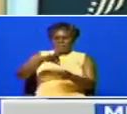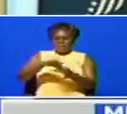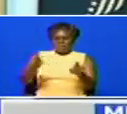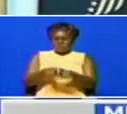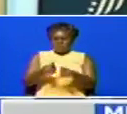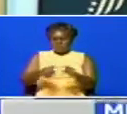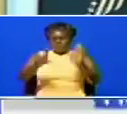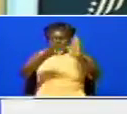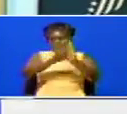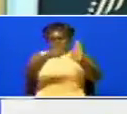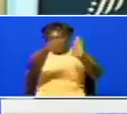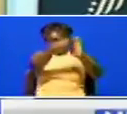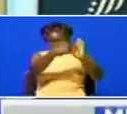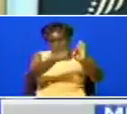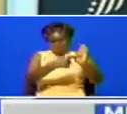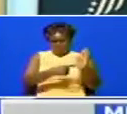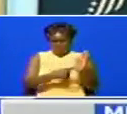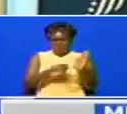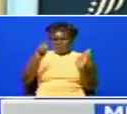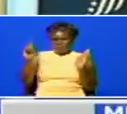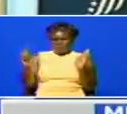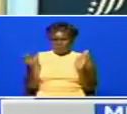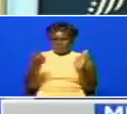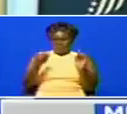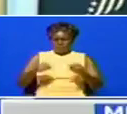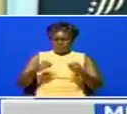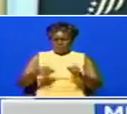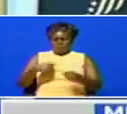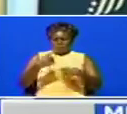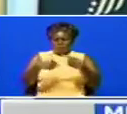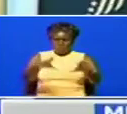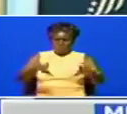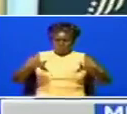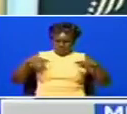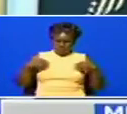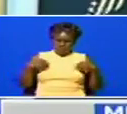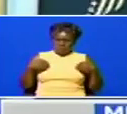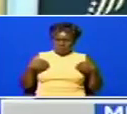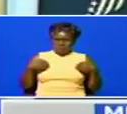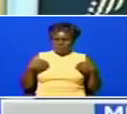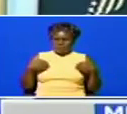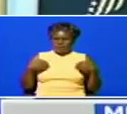rules which have guided it, that Kenya can move forward and embrace progress,